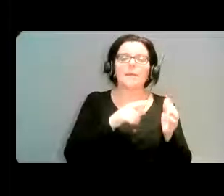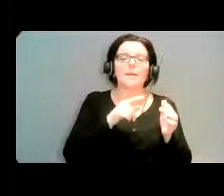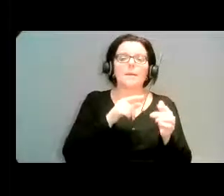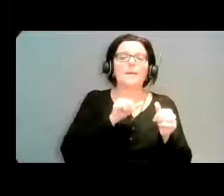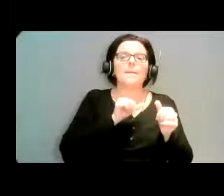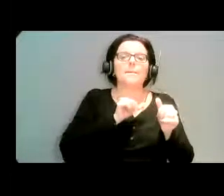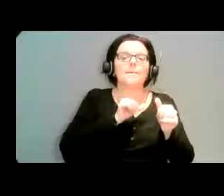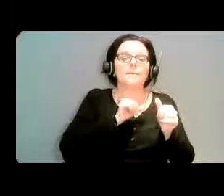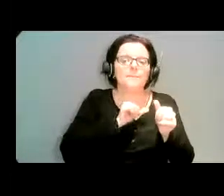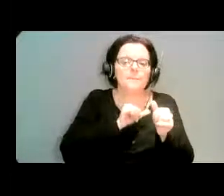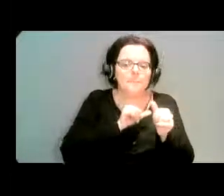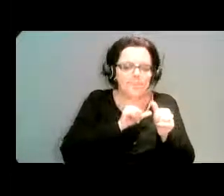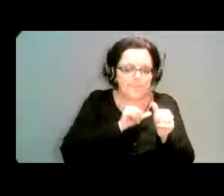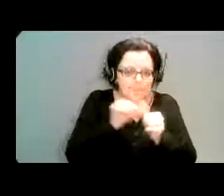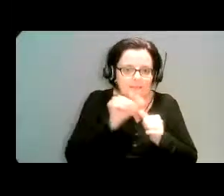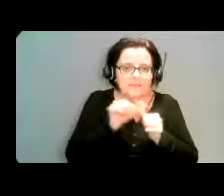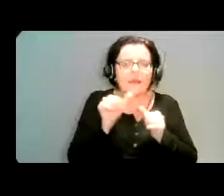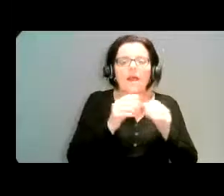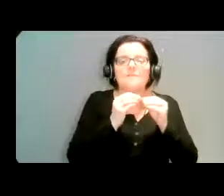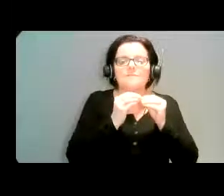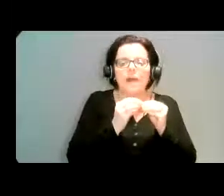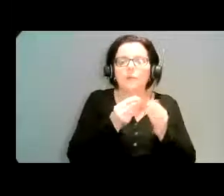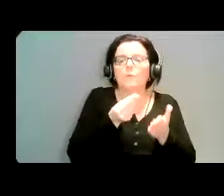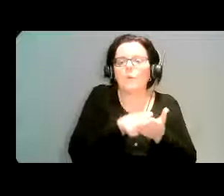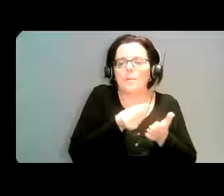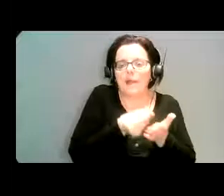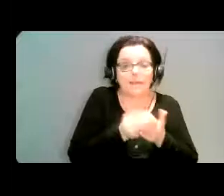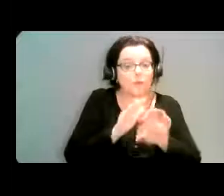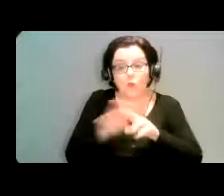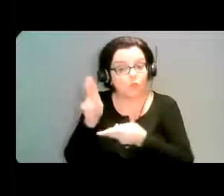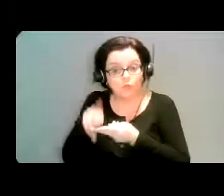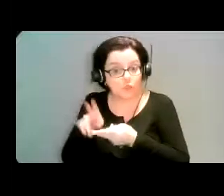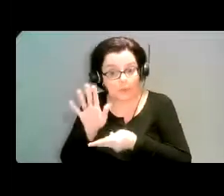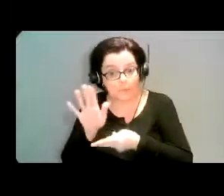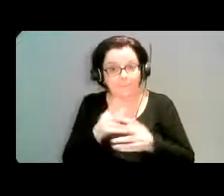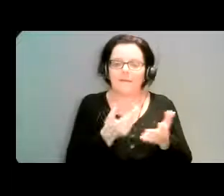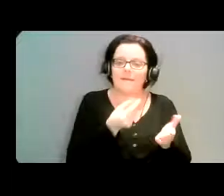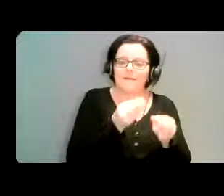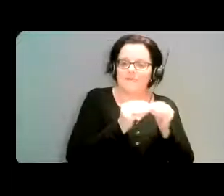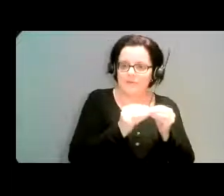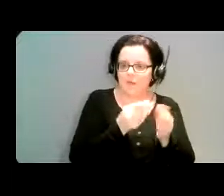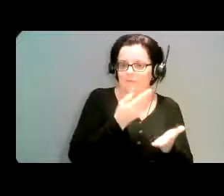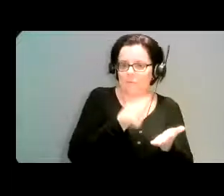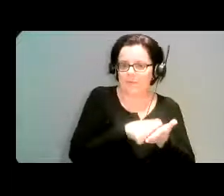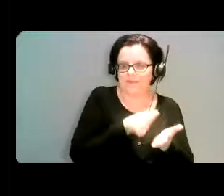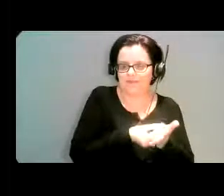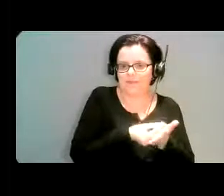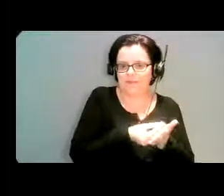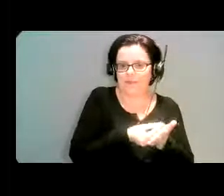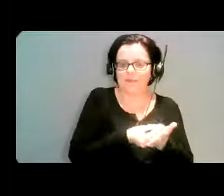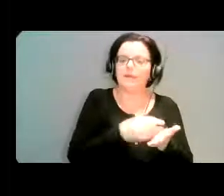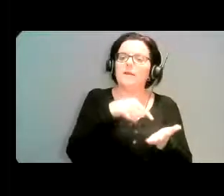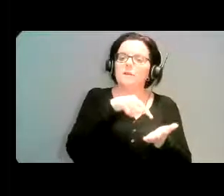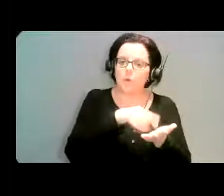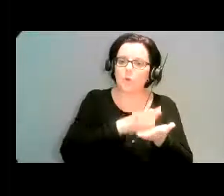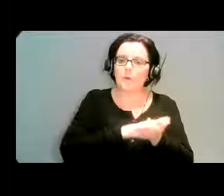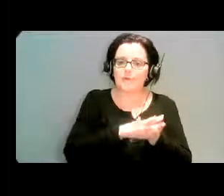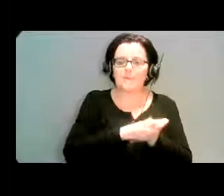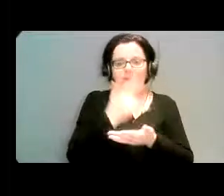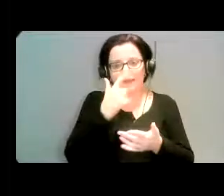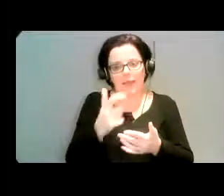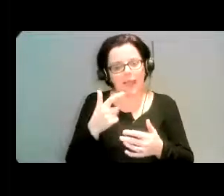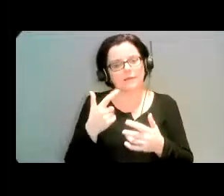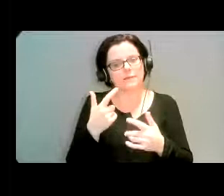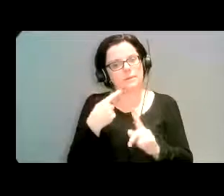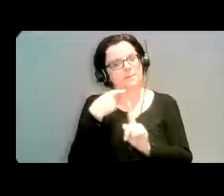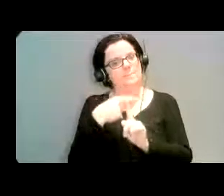option, but better value for money, and considering a kind of positive impact of the more